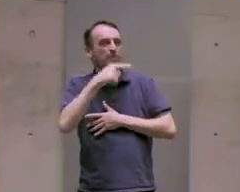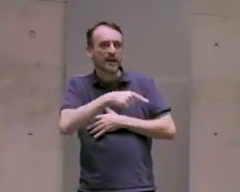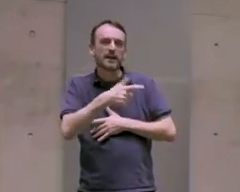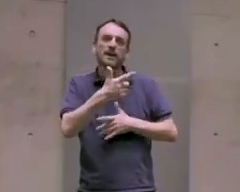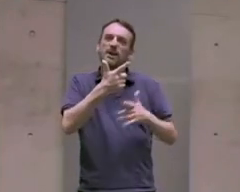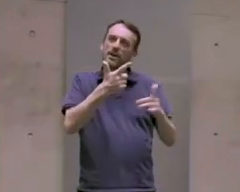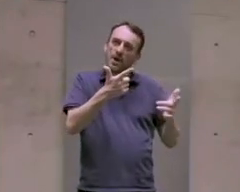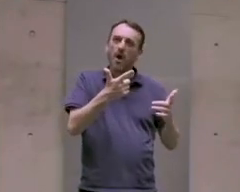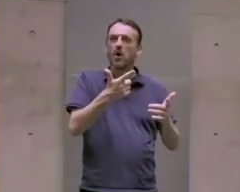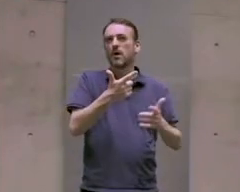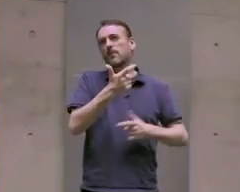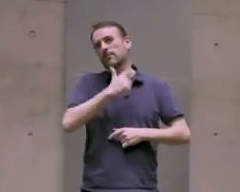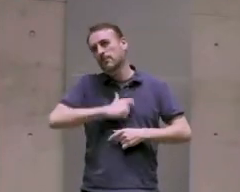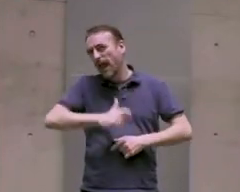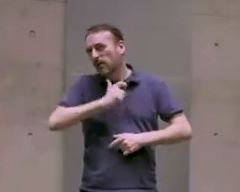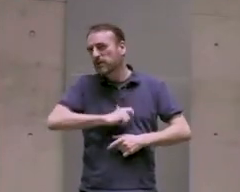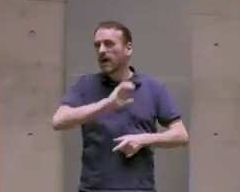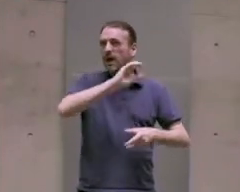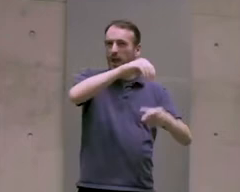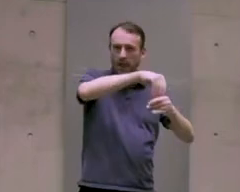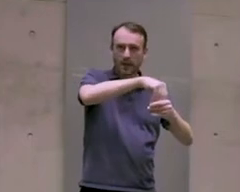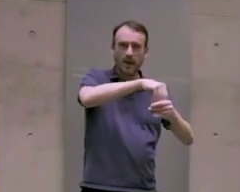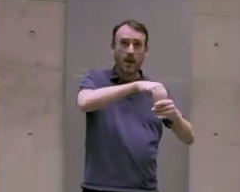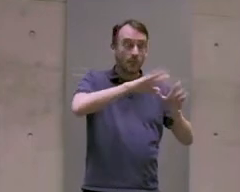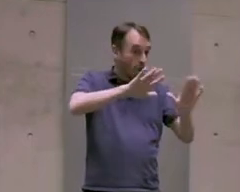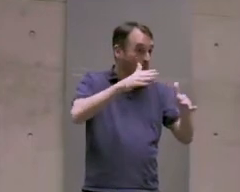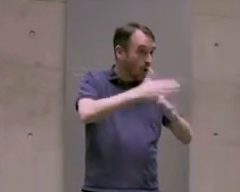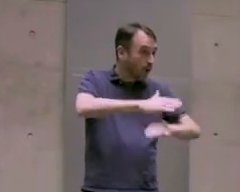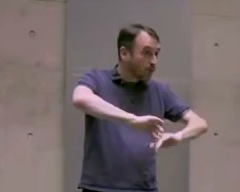time, which works.